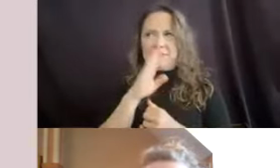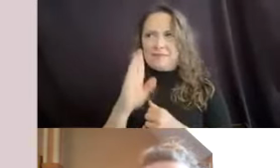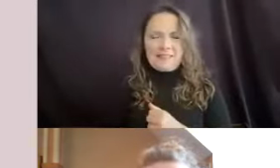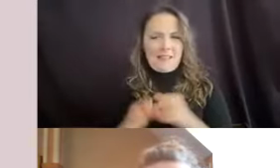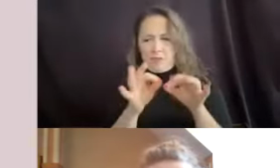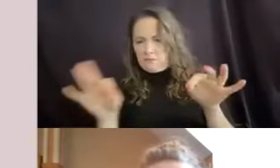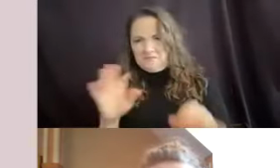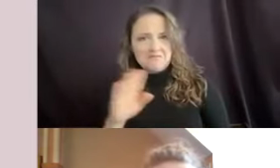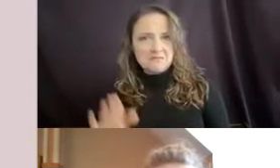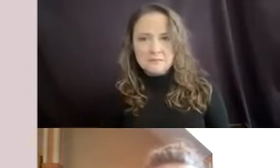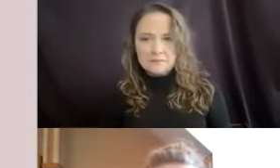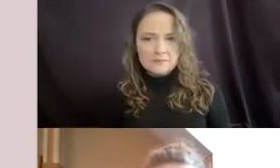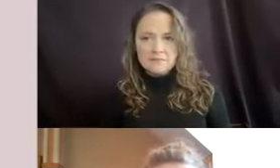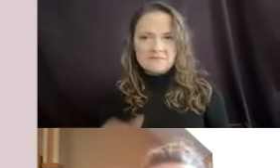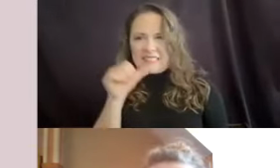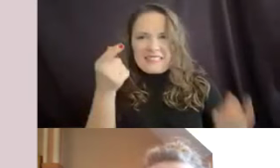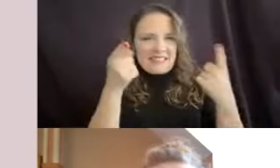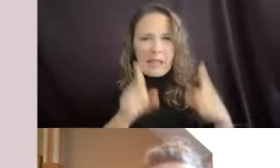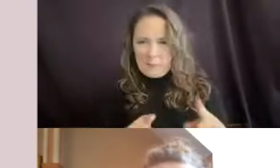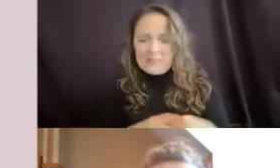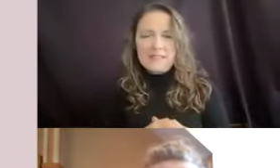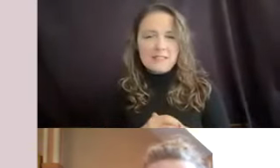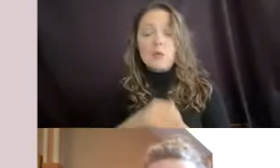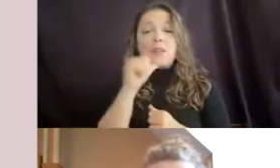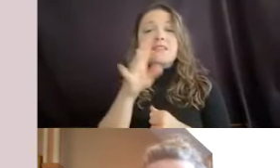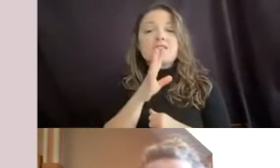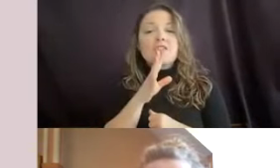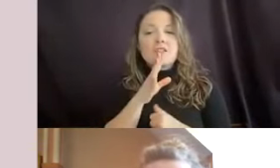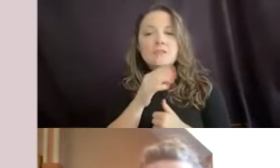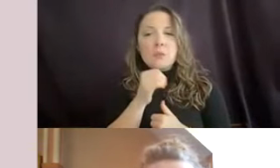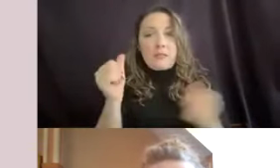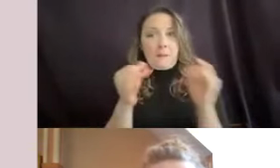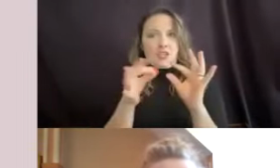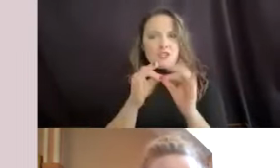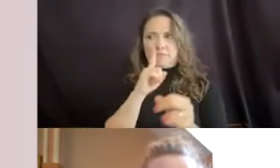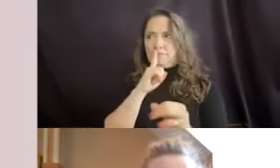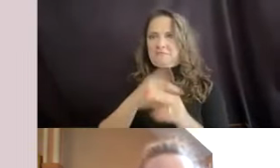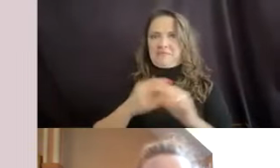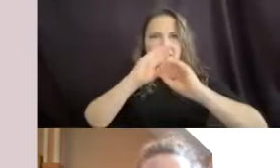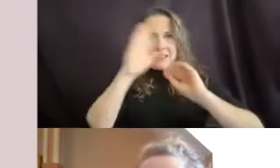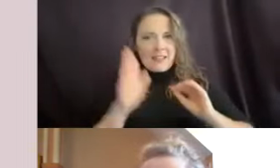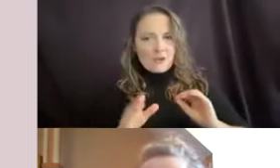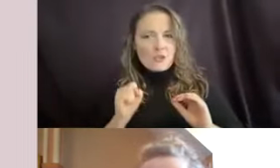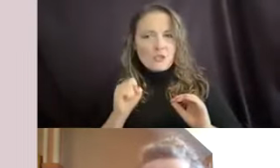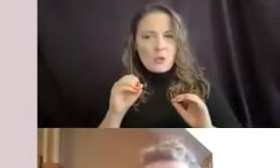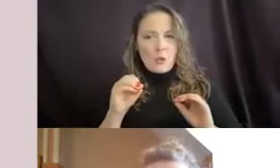It just didn't happen. We didn't talk, we didn't even mention it. And so I didn't know that dating